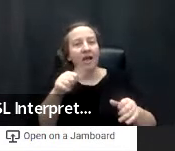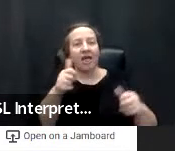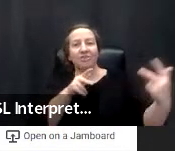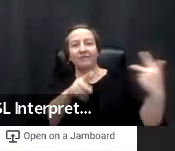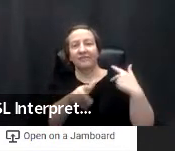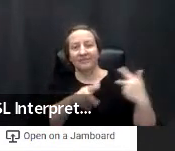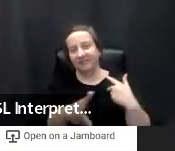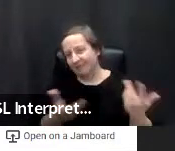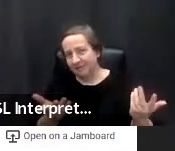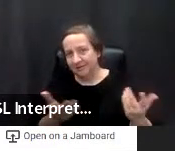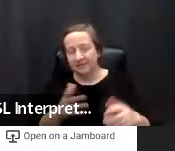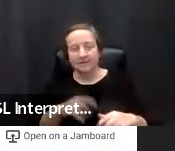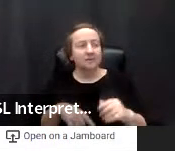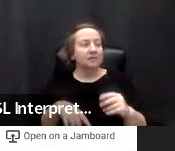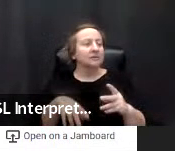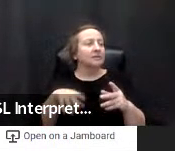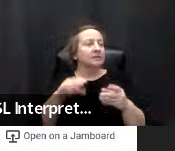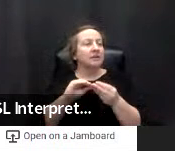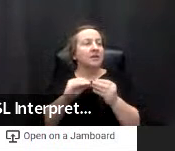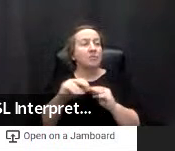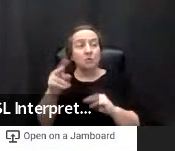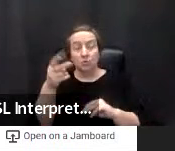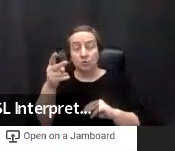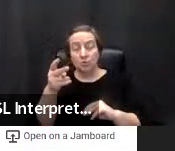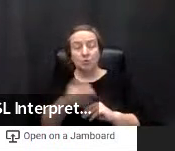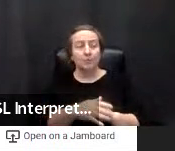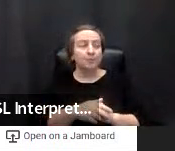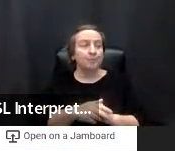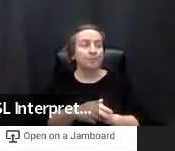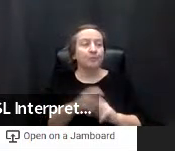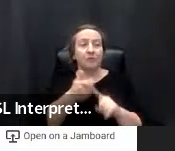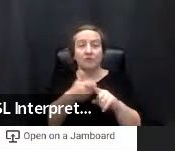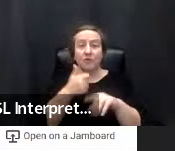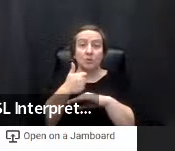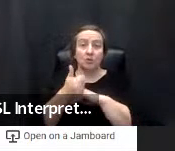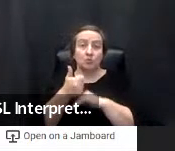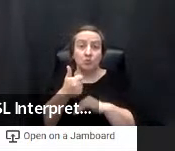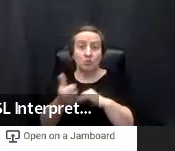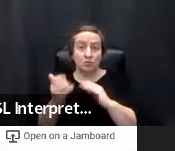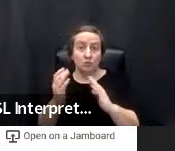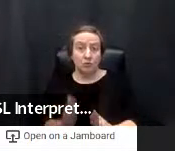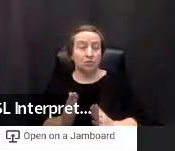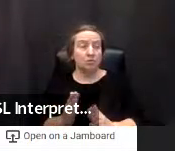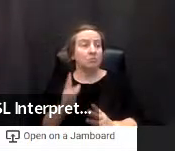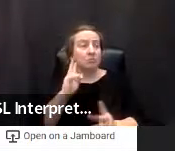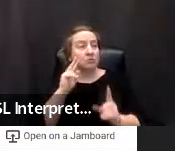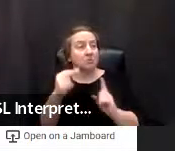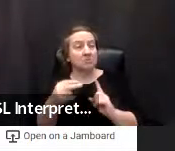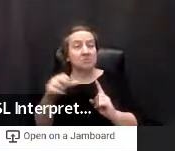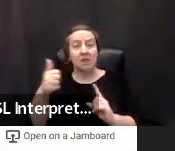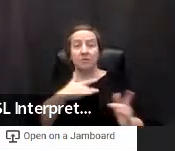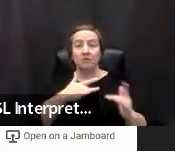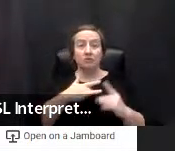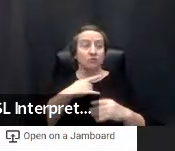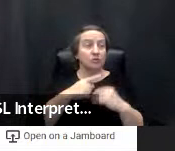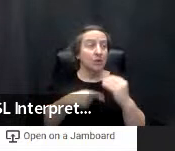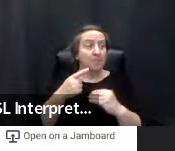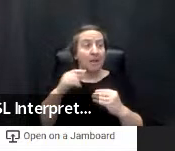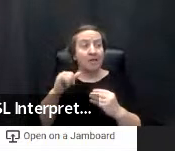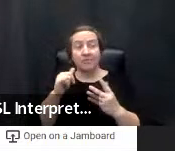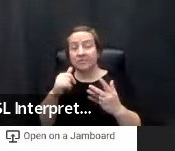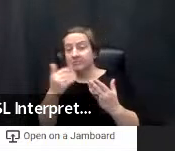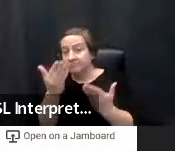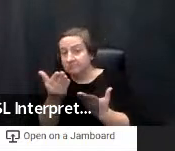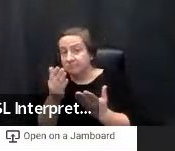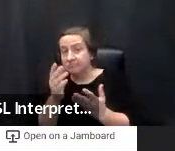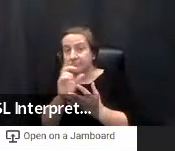Let's see, so for number 2, from a commuter perspective, are there concerns you have about any of these proposed design